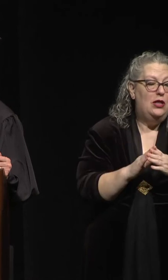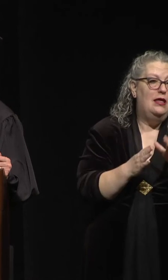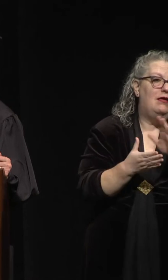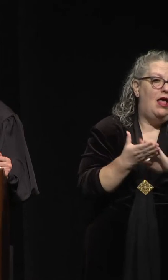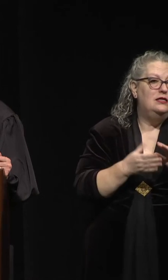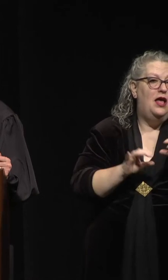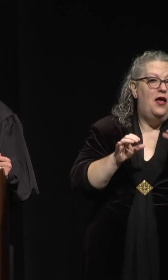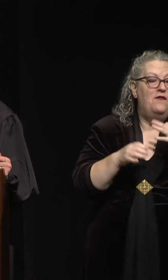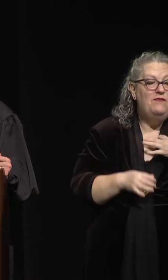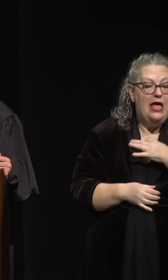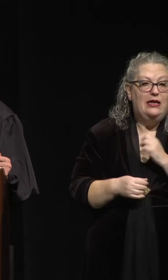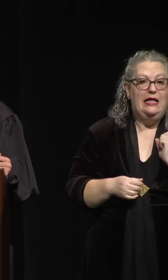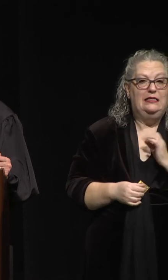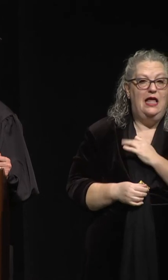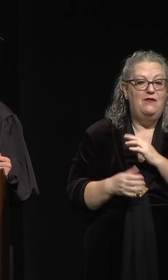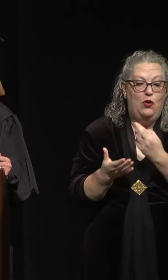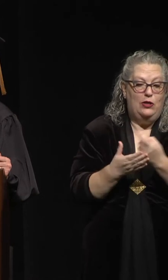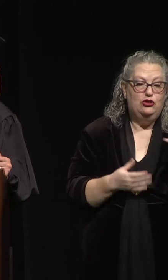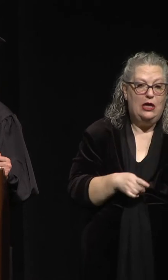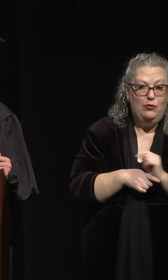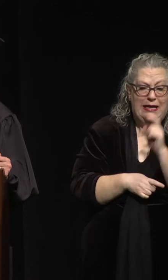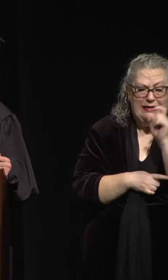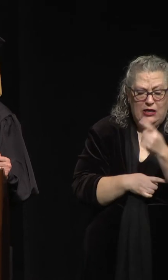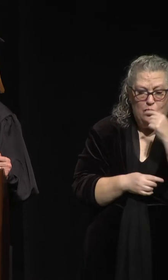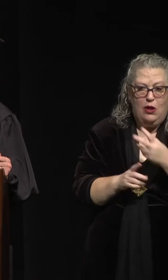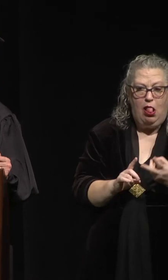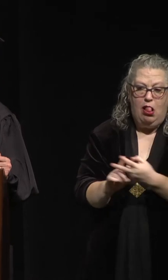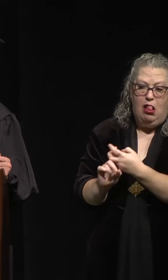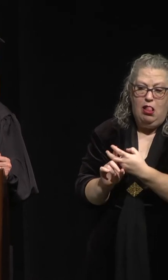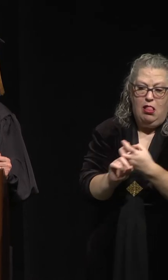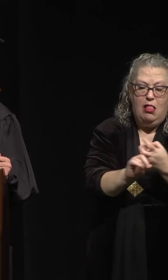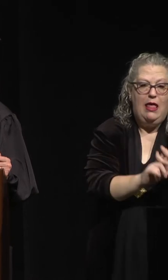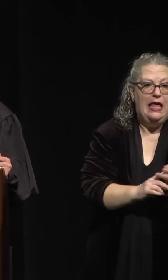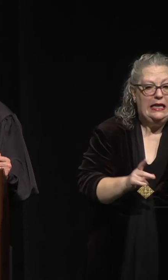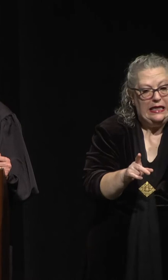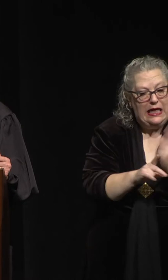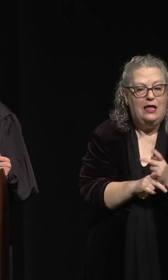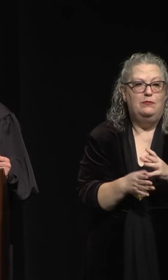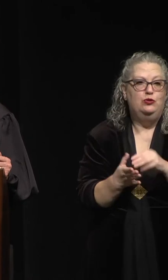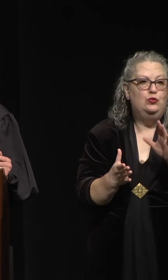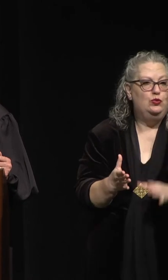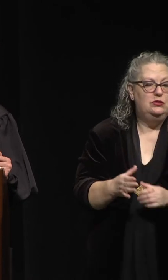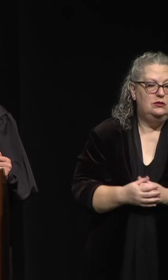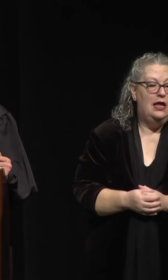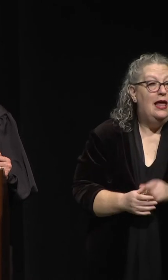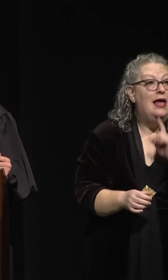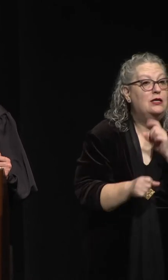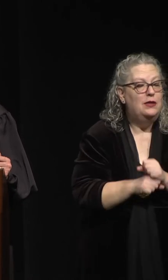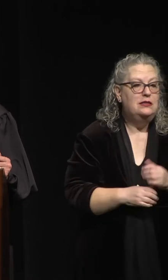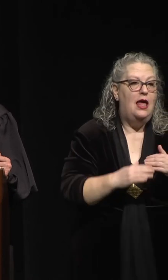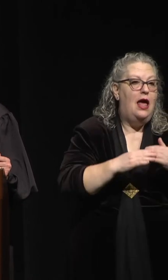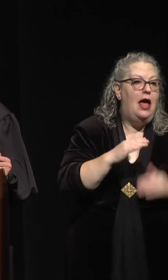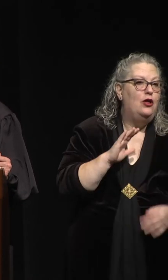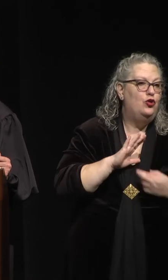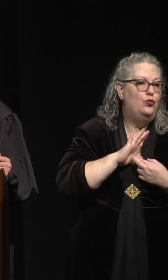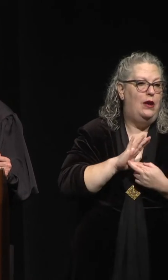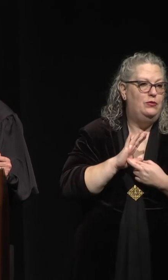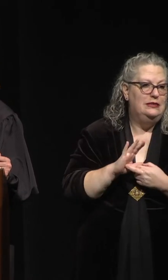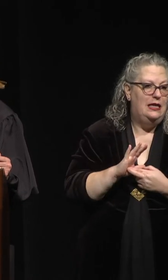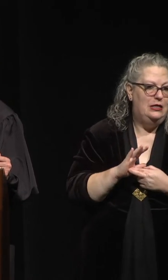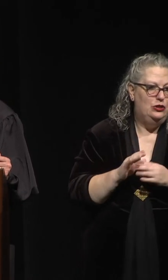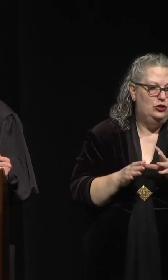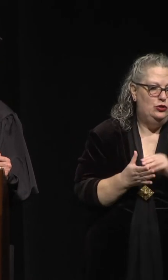the resources and training needed to effectively recruit and retain students, especially underrepresented